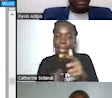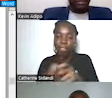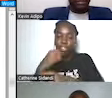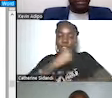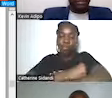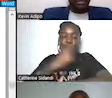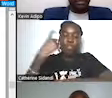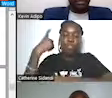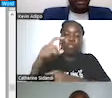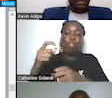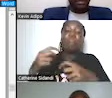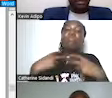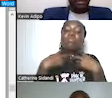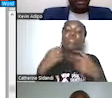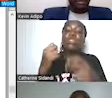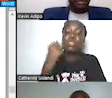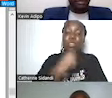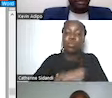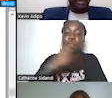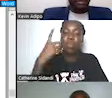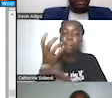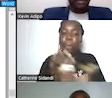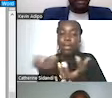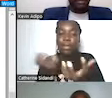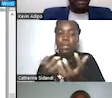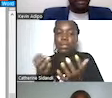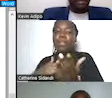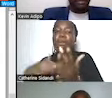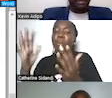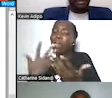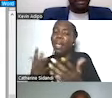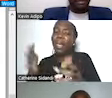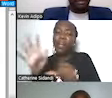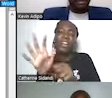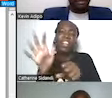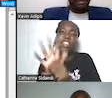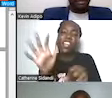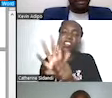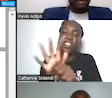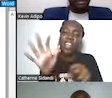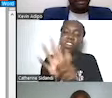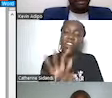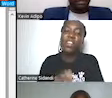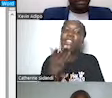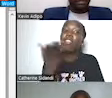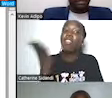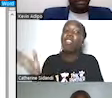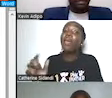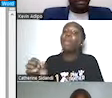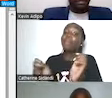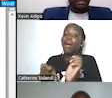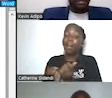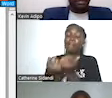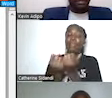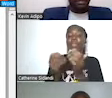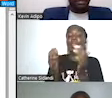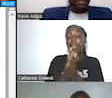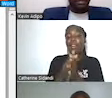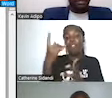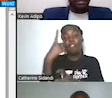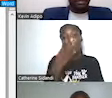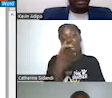of Business, quite a number of professional courses, a lot that they are offering. But I know for you, if you